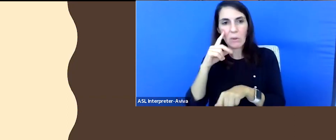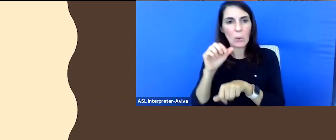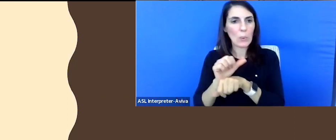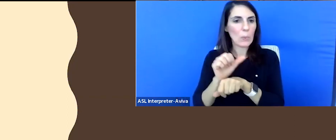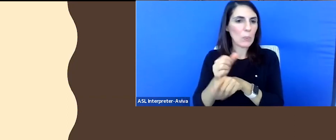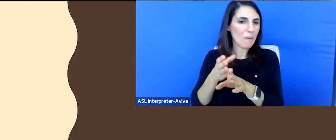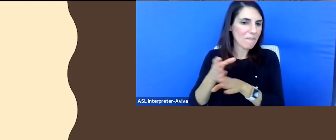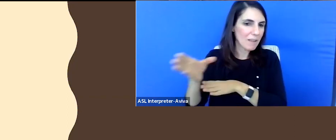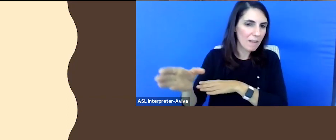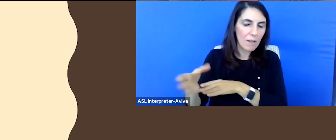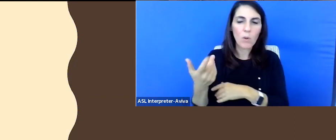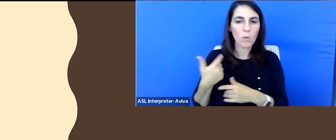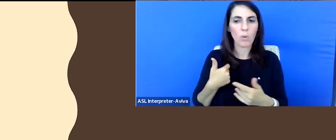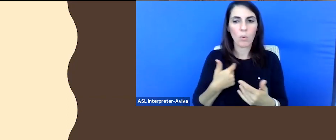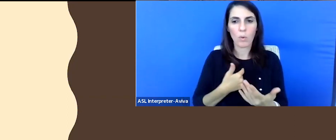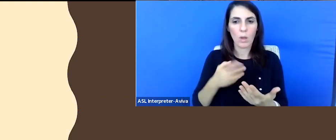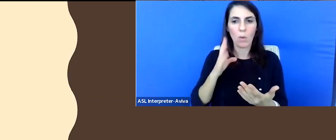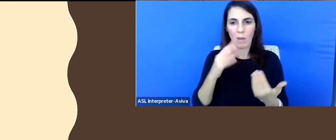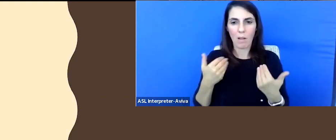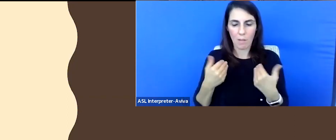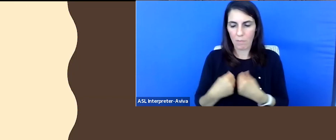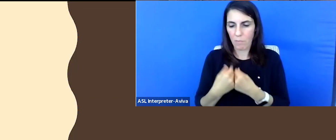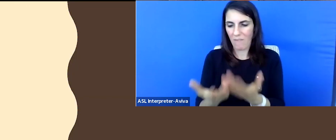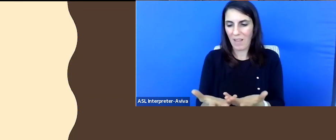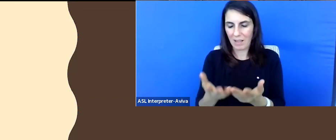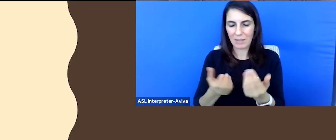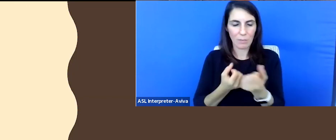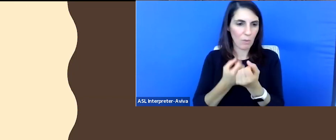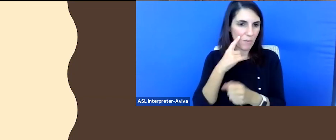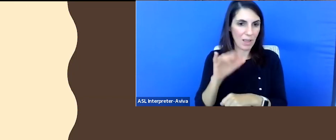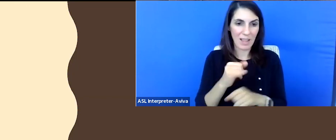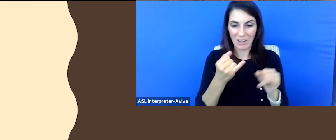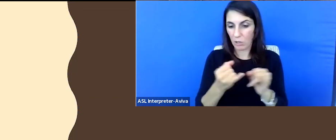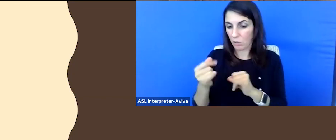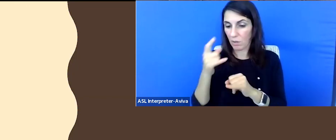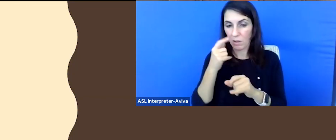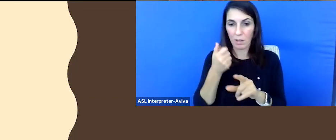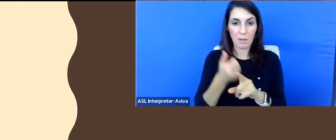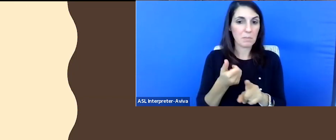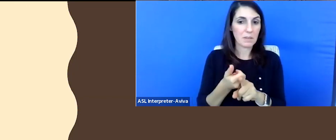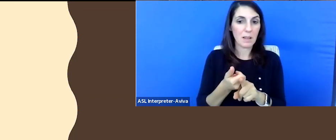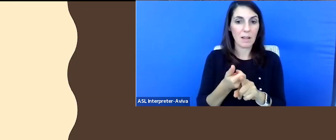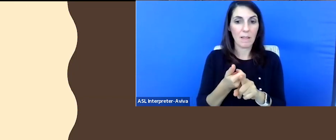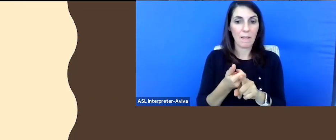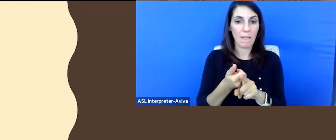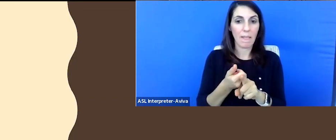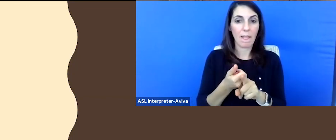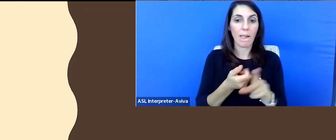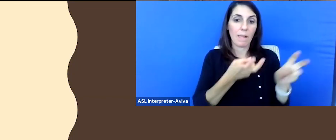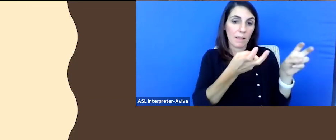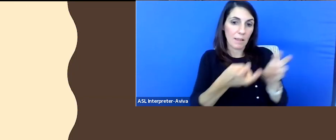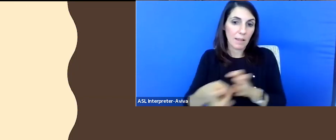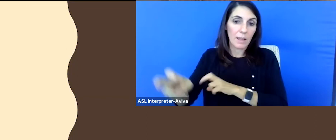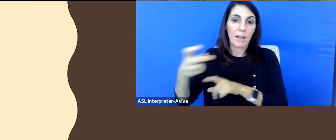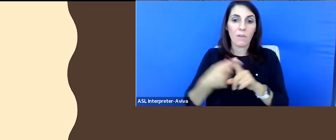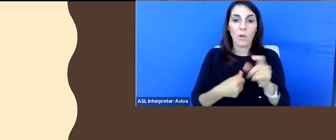field, we can provide support for that. And then for individuals who are transitioning out of